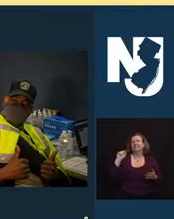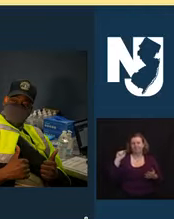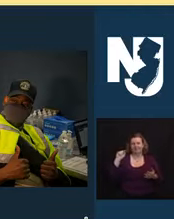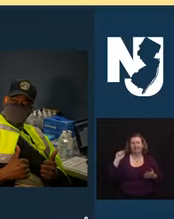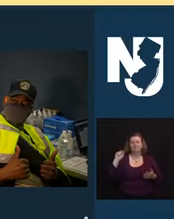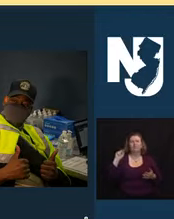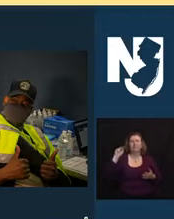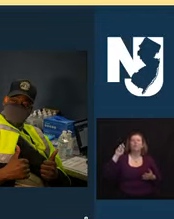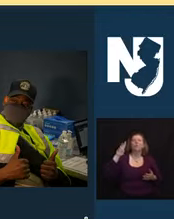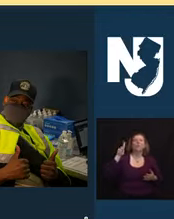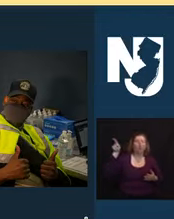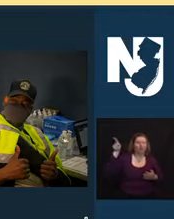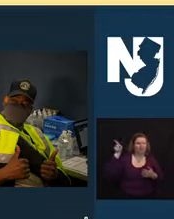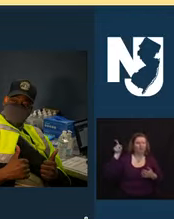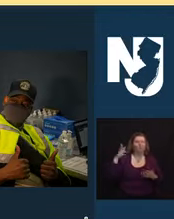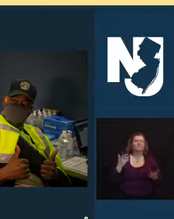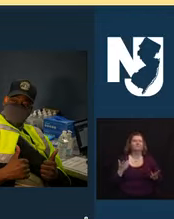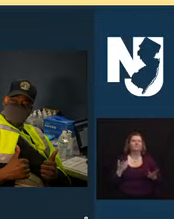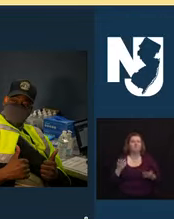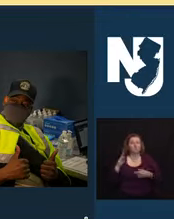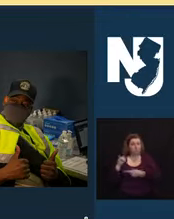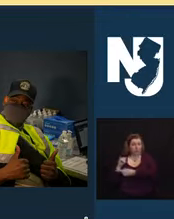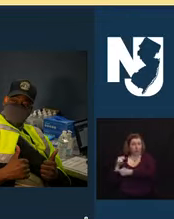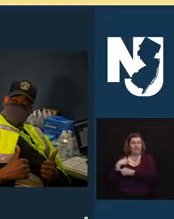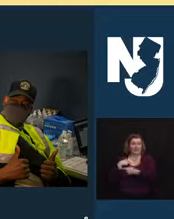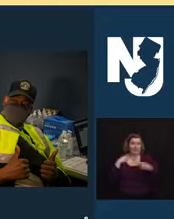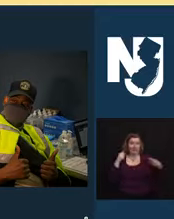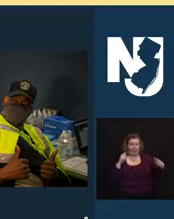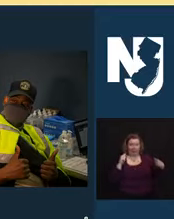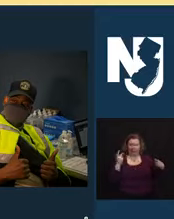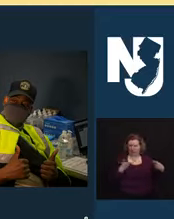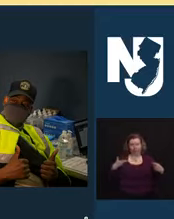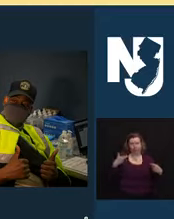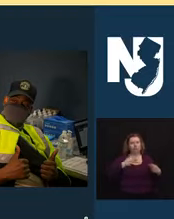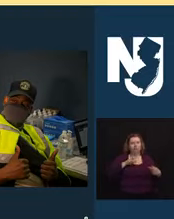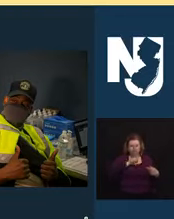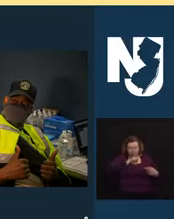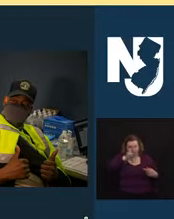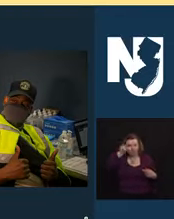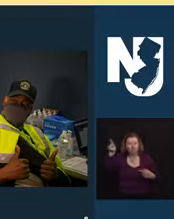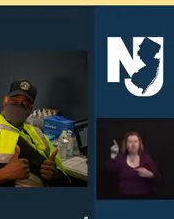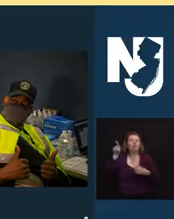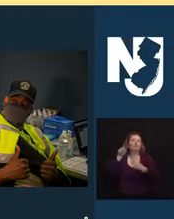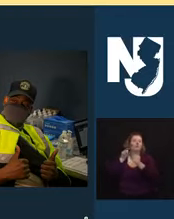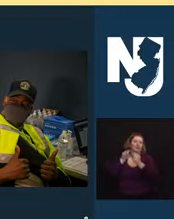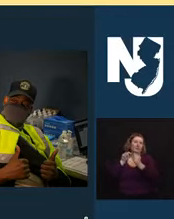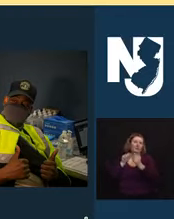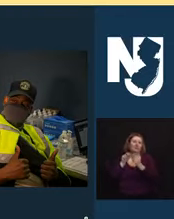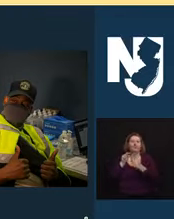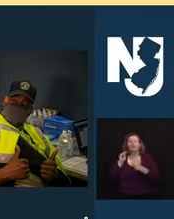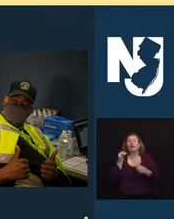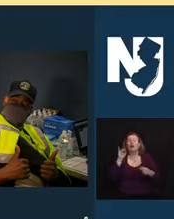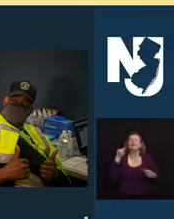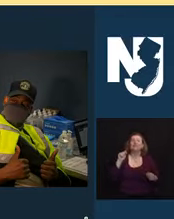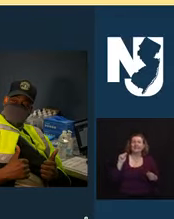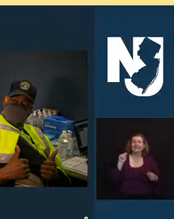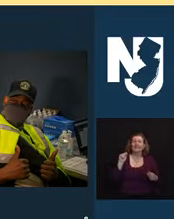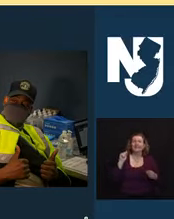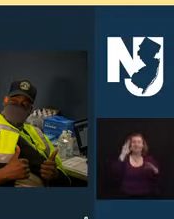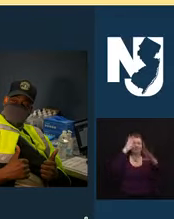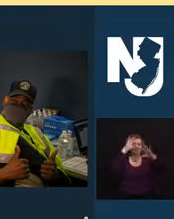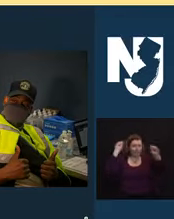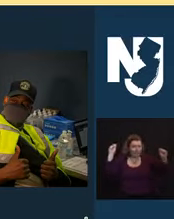and I were honored to be there with Mayor Ras Baraka, Congresswoman Mikey Sherrill, NJIT President Joel Bloom, as well